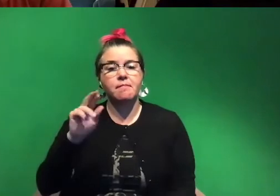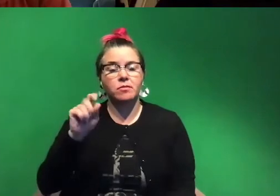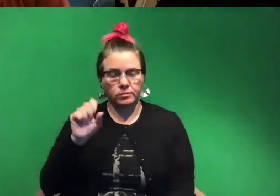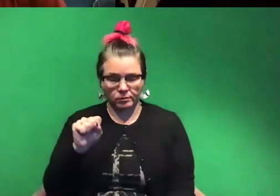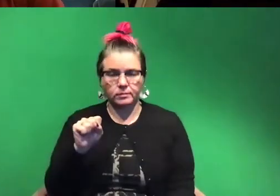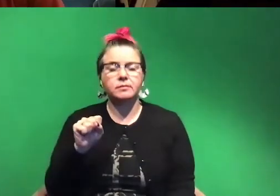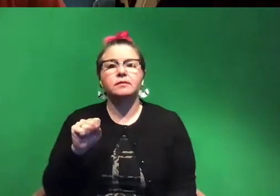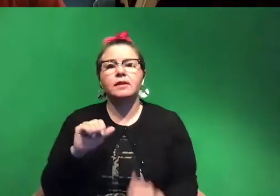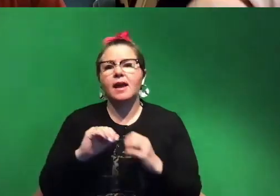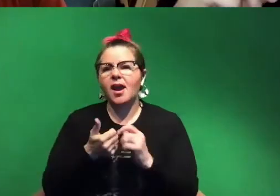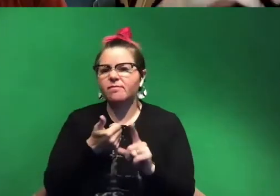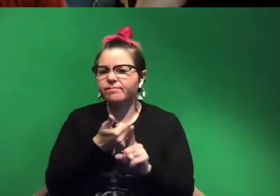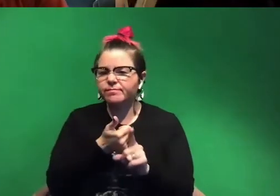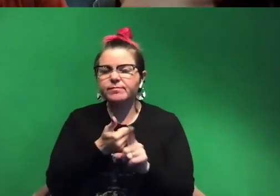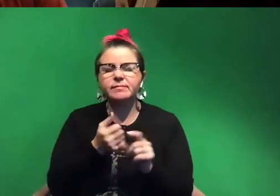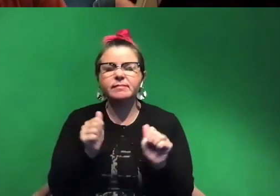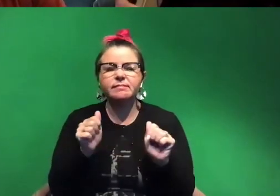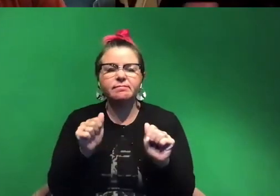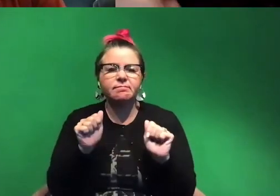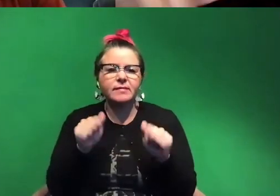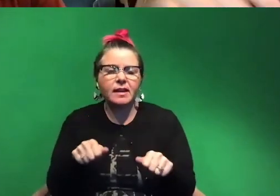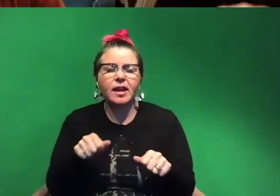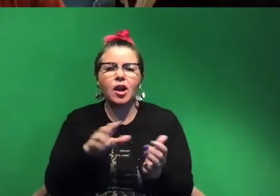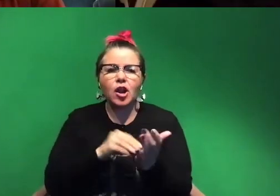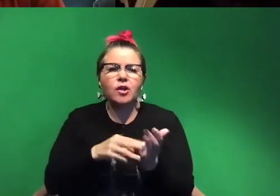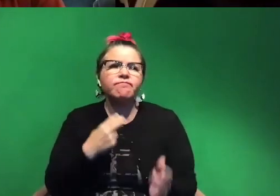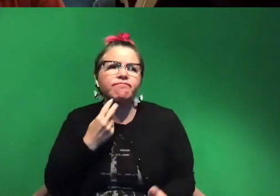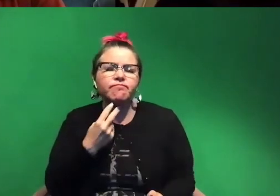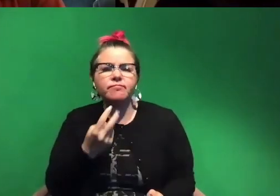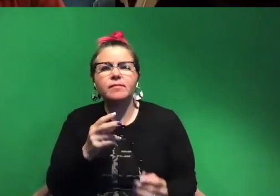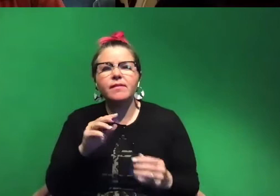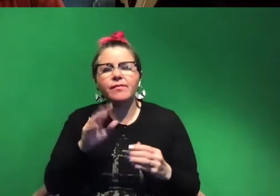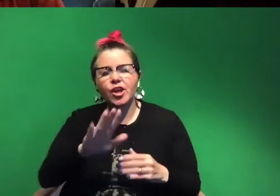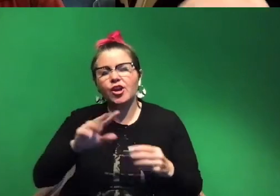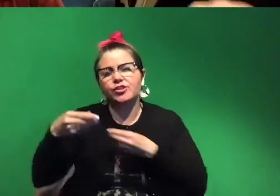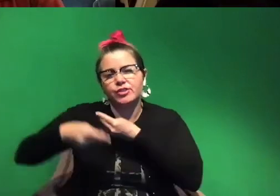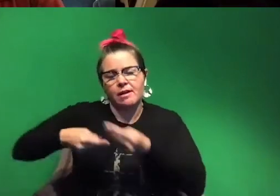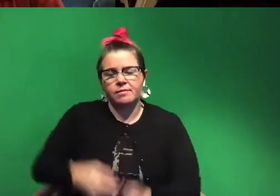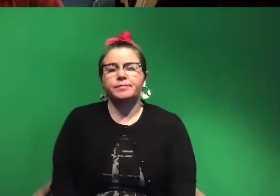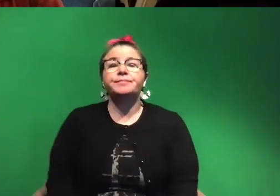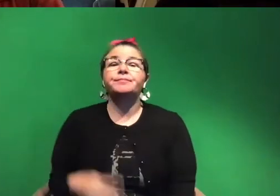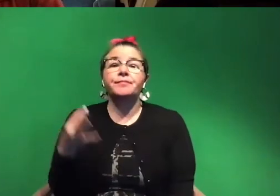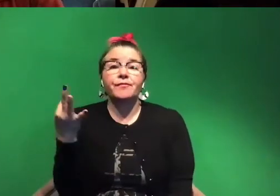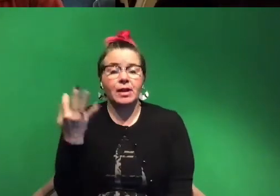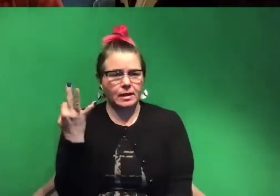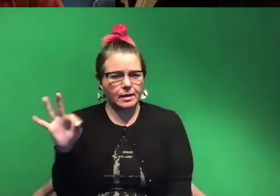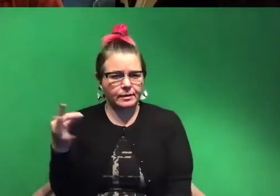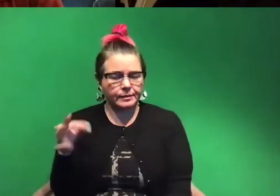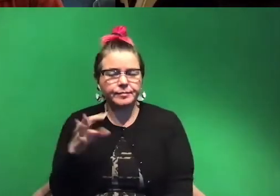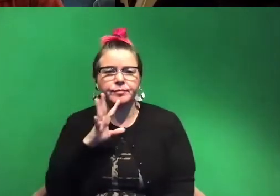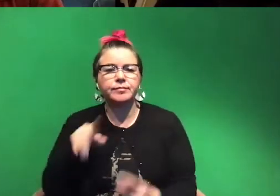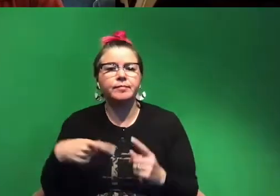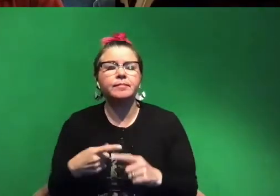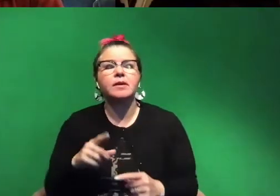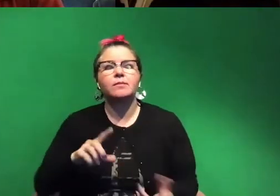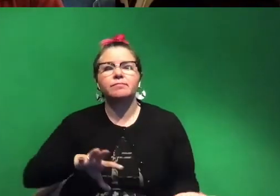how they are able to learn vocally and all about their genetics. On Friday the 19th, we'll be talking about